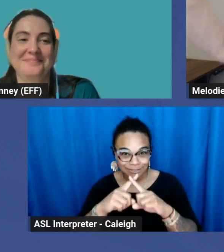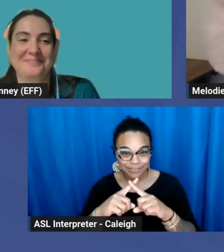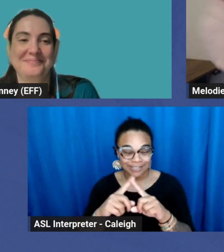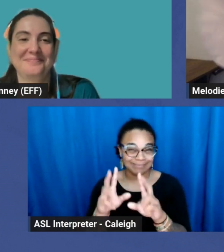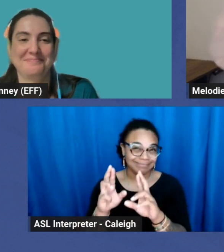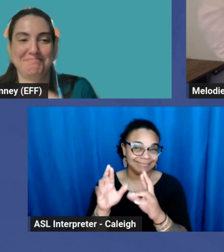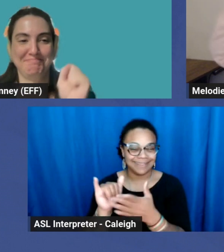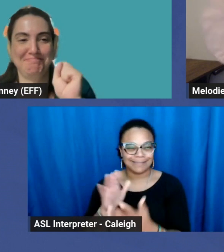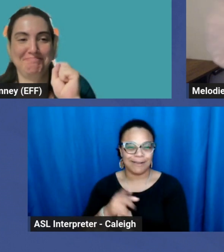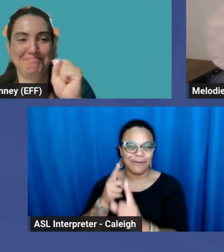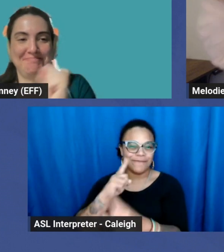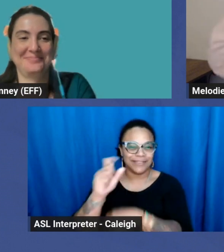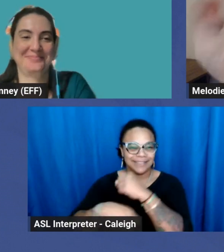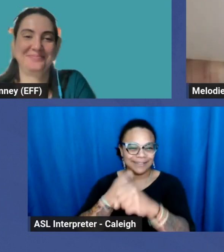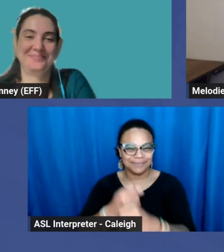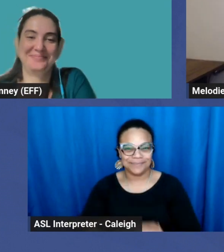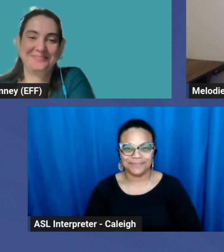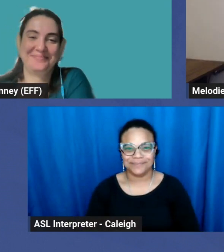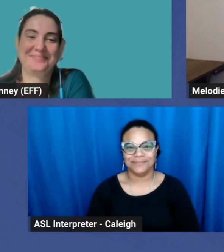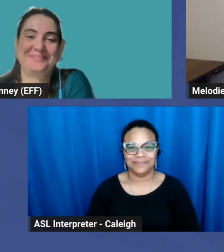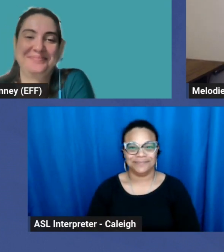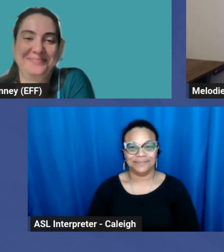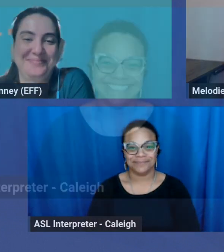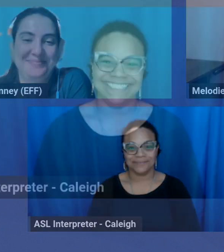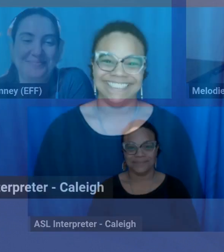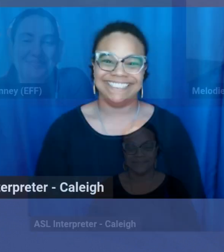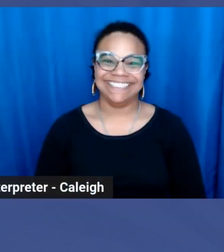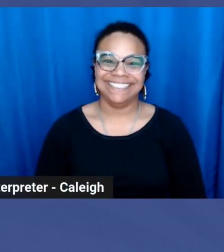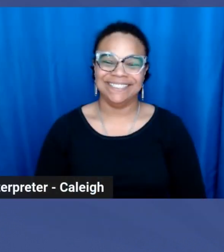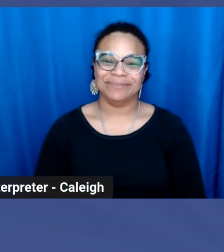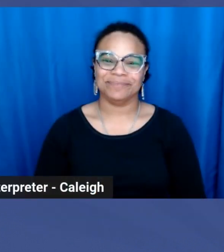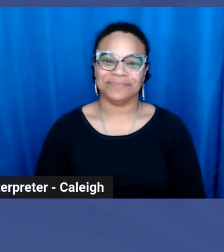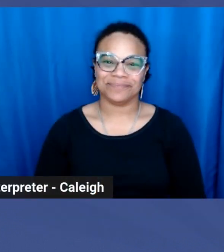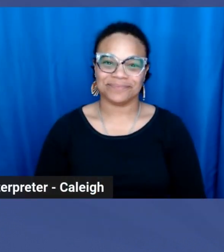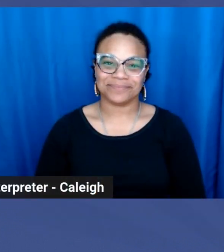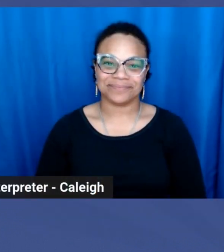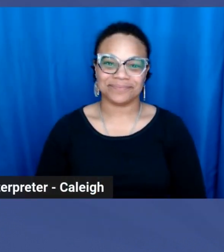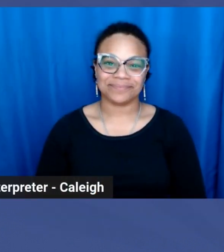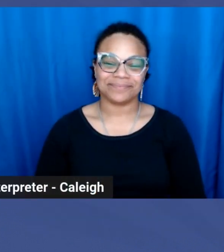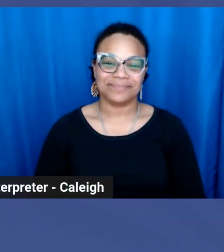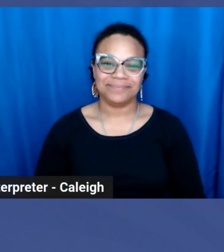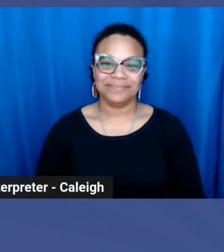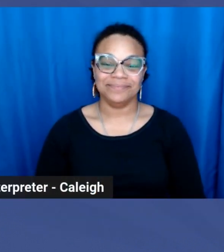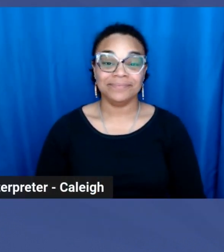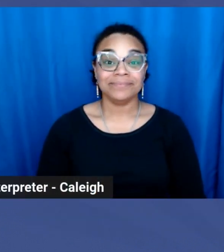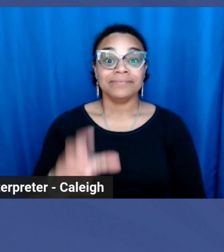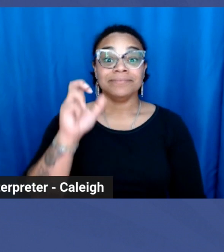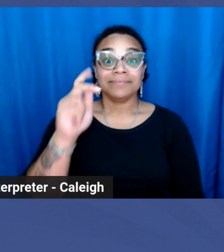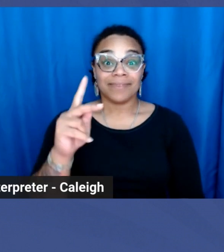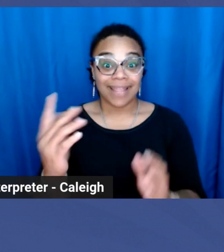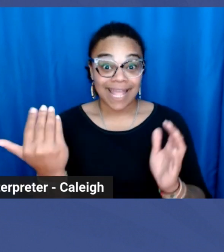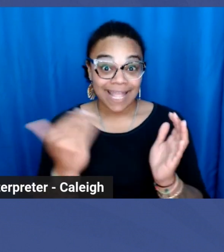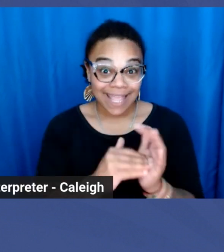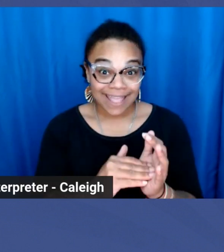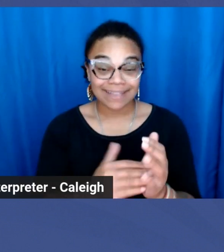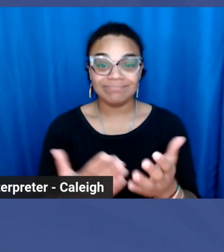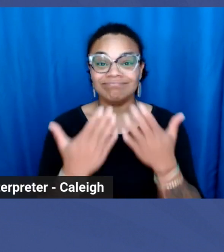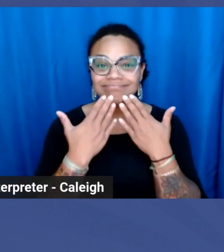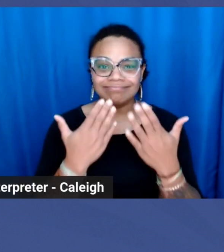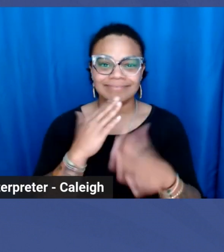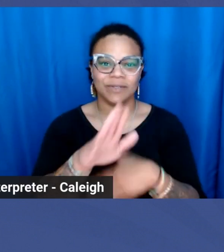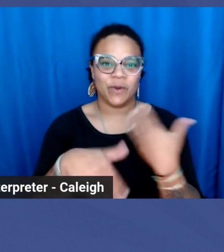my goal for the year. All right. Once again, thank you